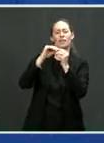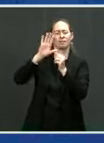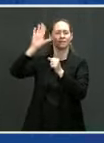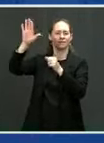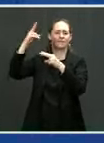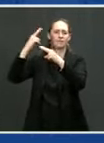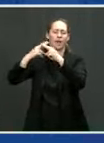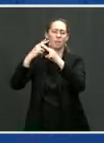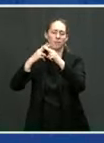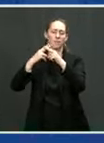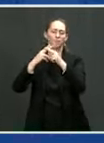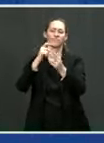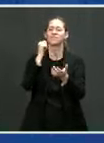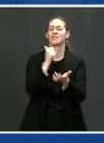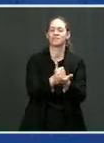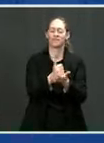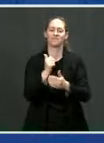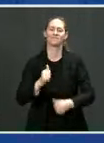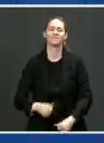Amen.